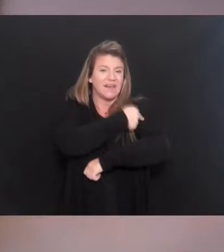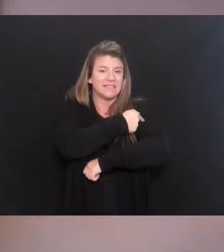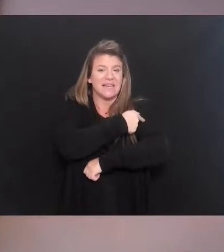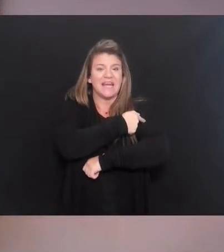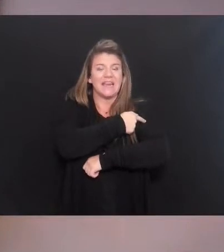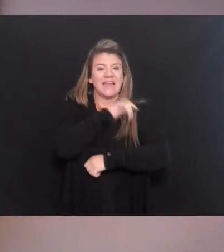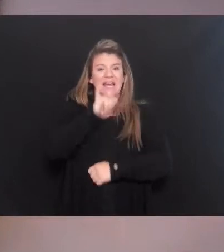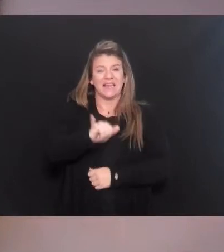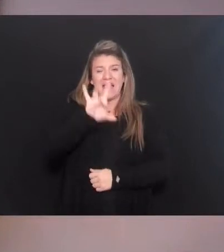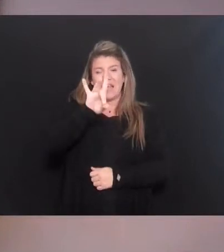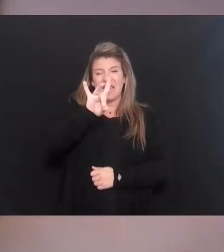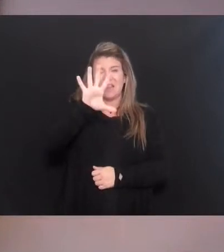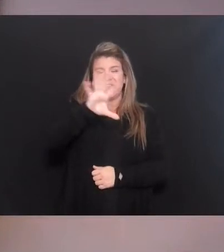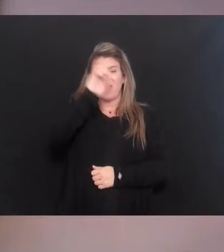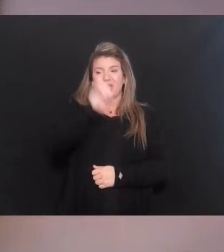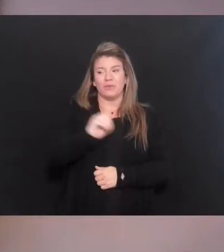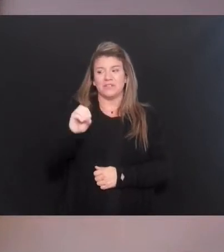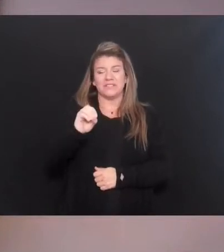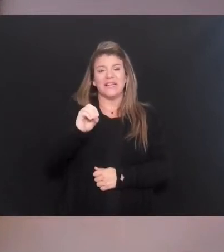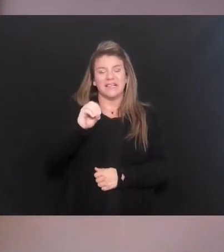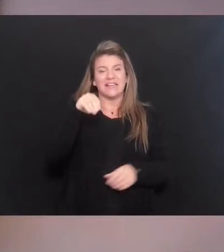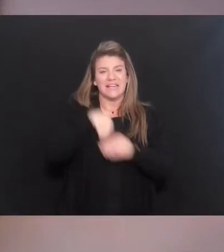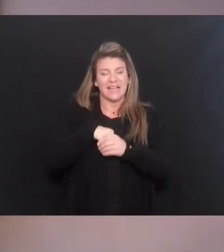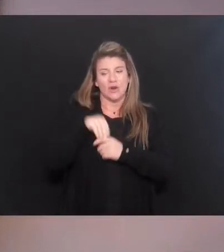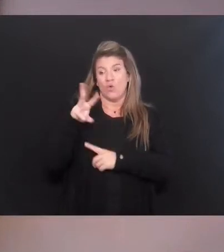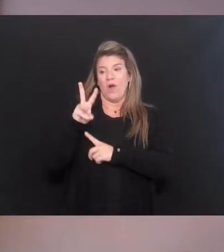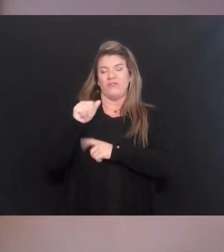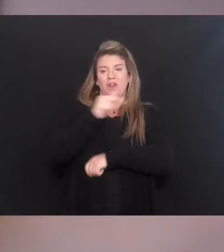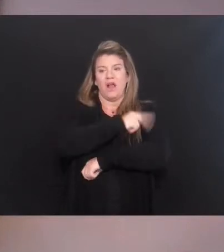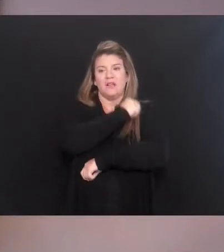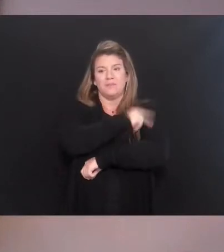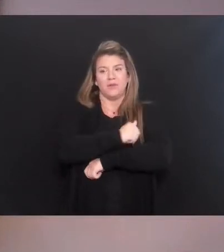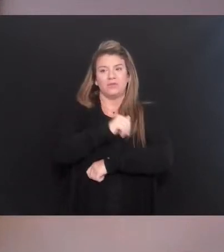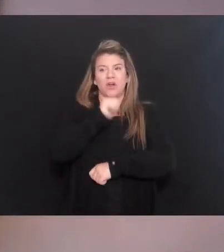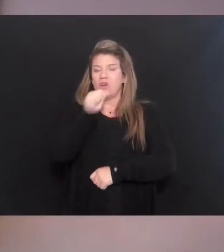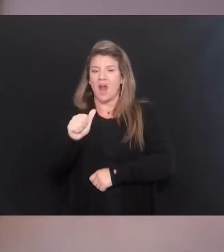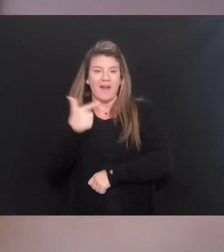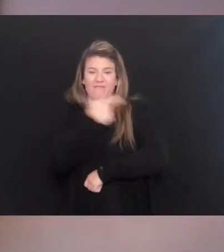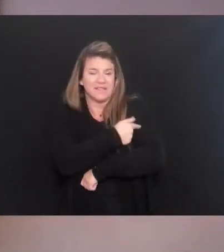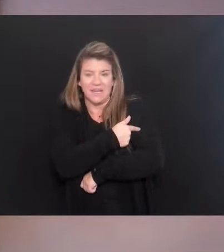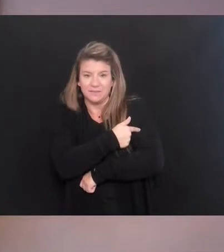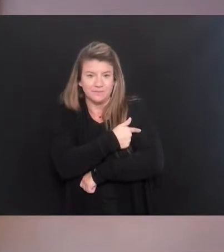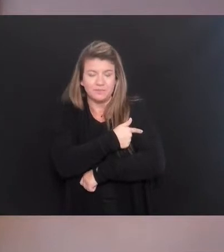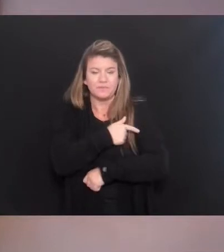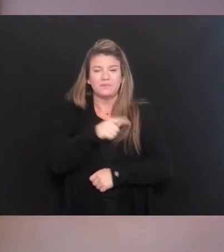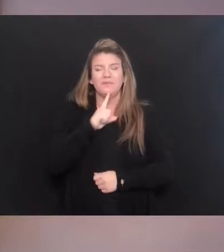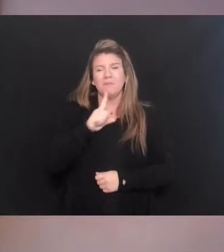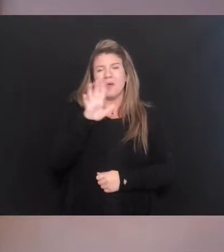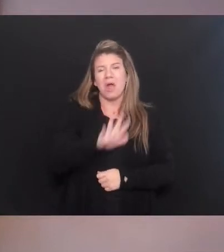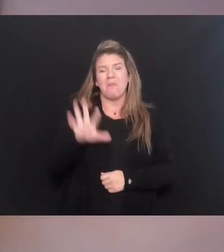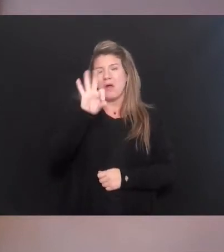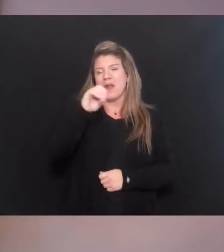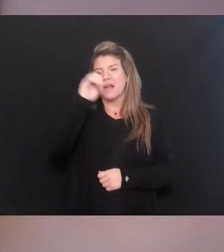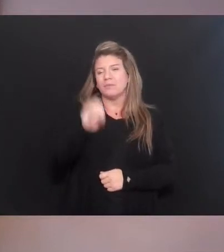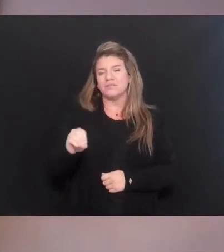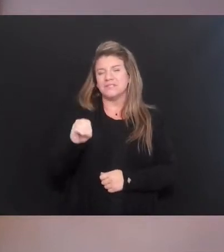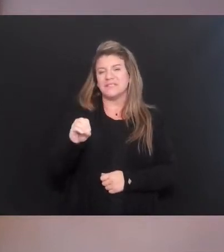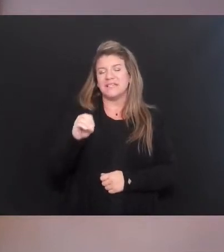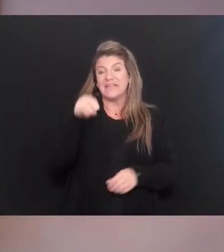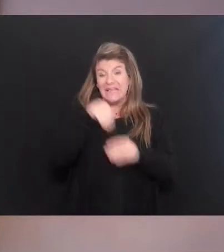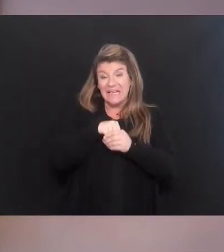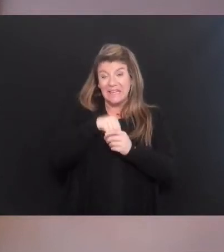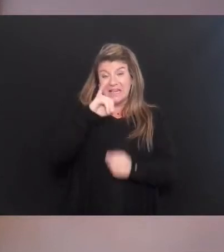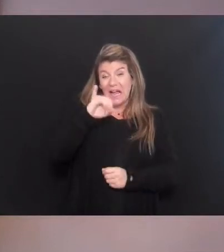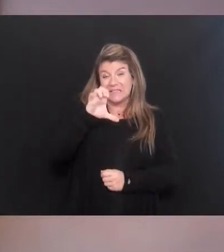About 85% of those in West Virginia hospitals are unvaccinated. About 90% of those in our ICUs